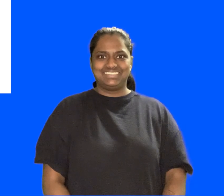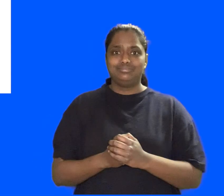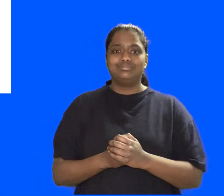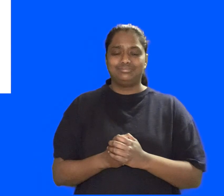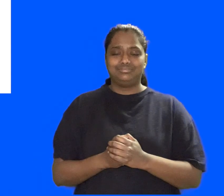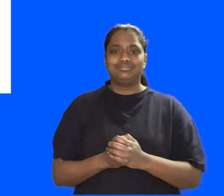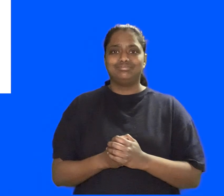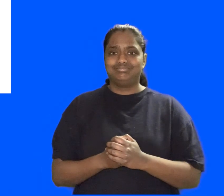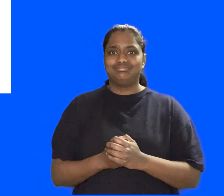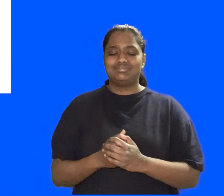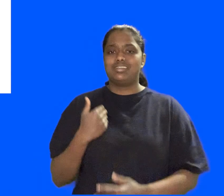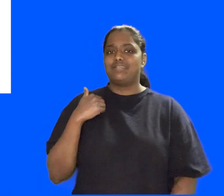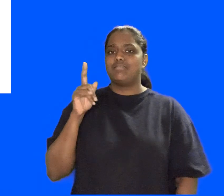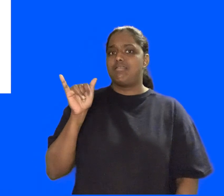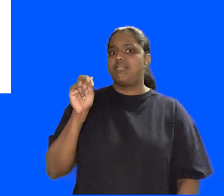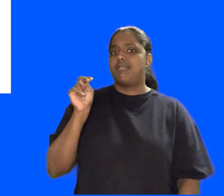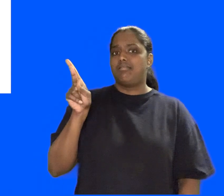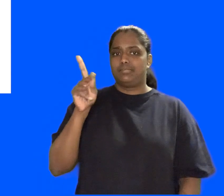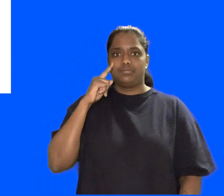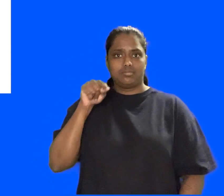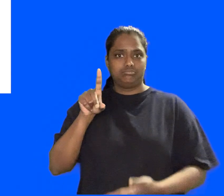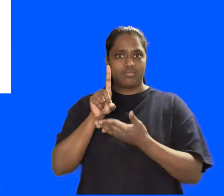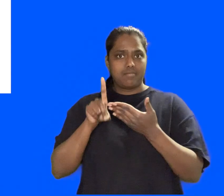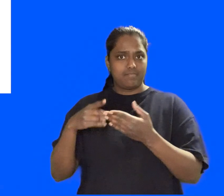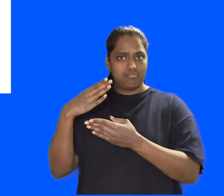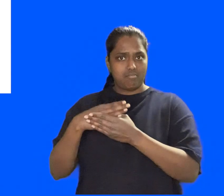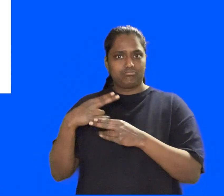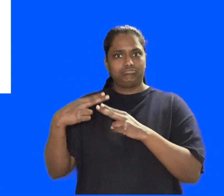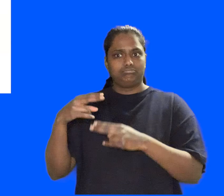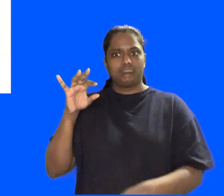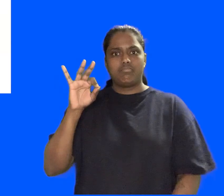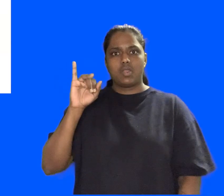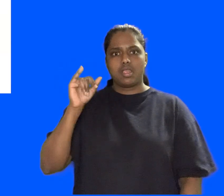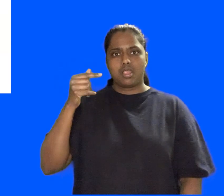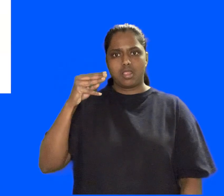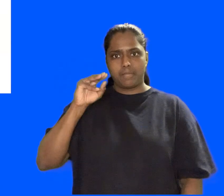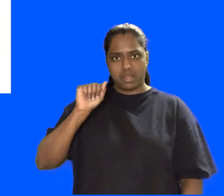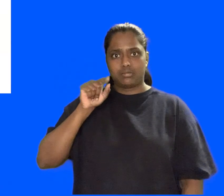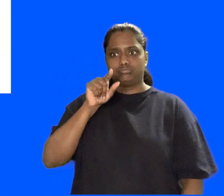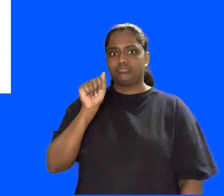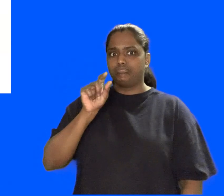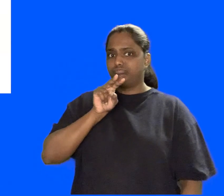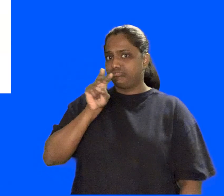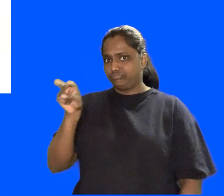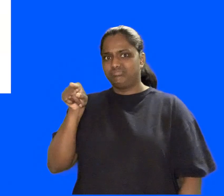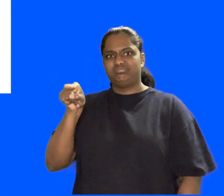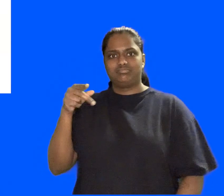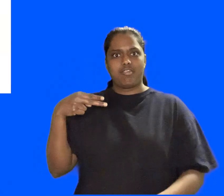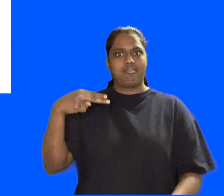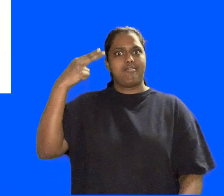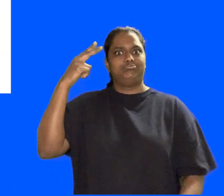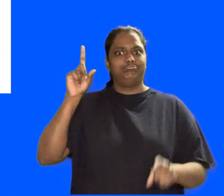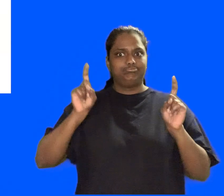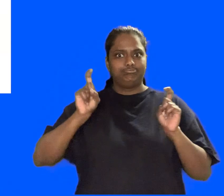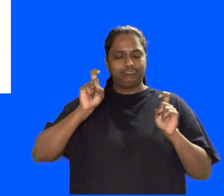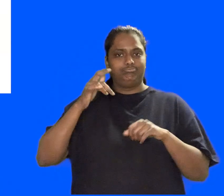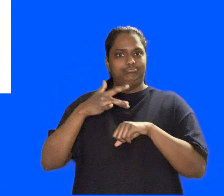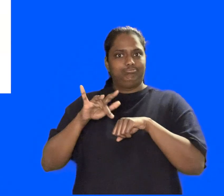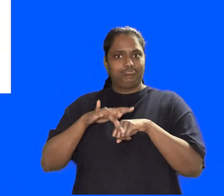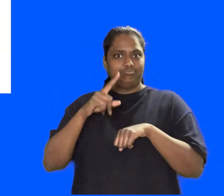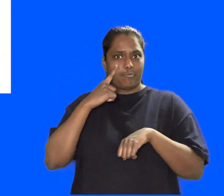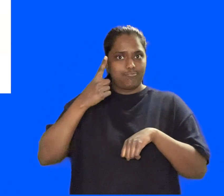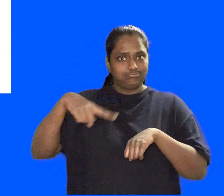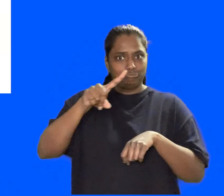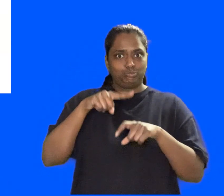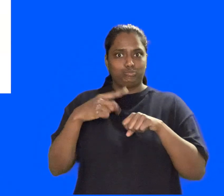could implement at this stage, and also thinking about color, contrast, and the atmosphere of visual design for the app. The link